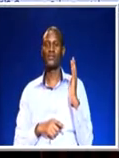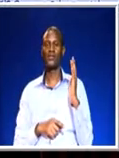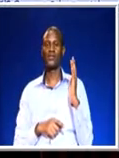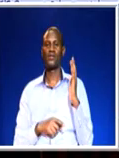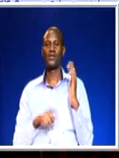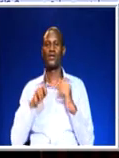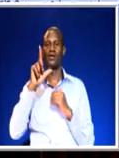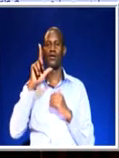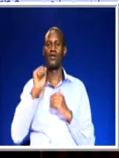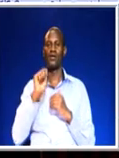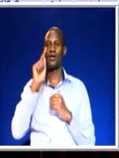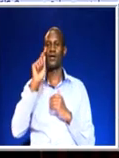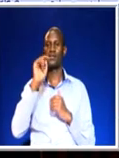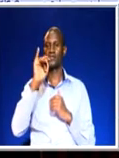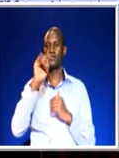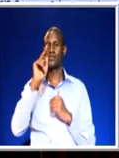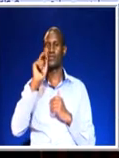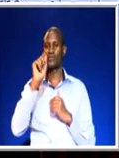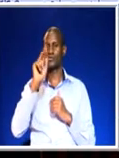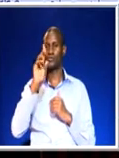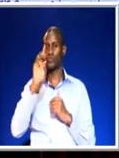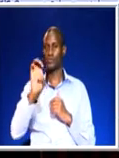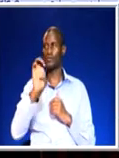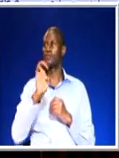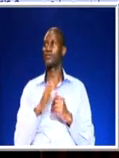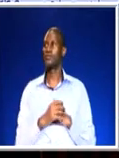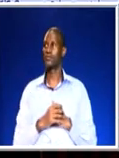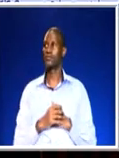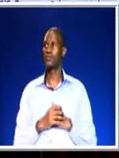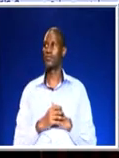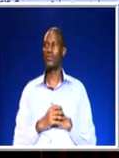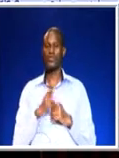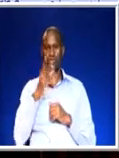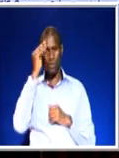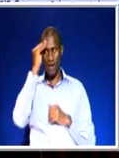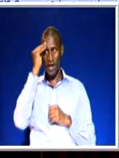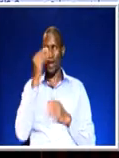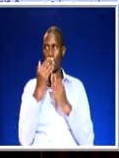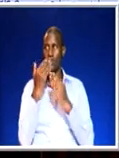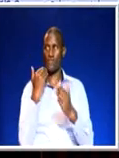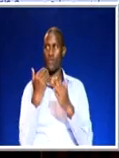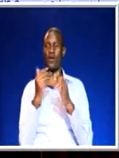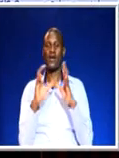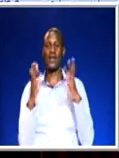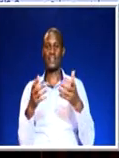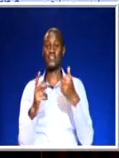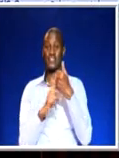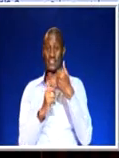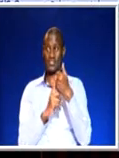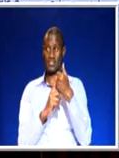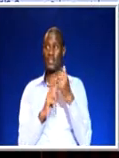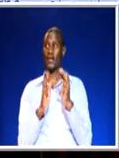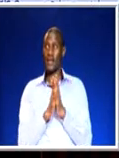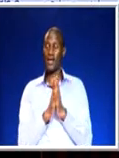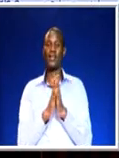is a latitude, or what are latitudes? You had learned earlier in Standard 6 and